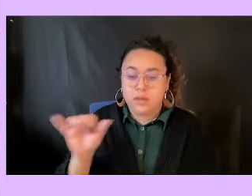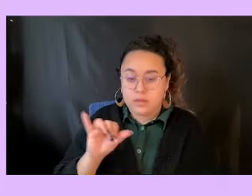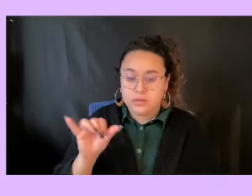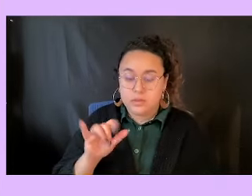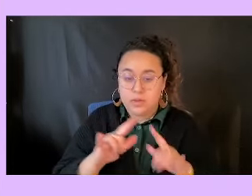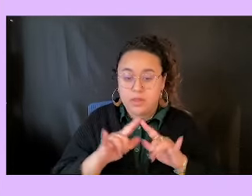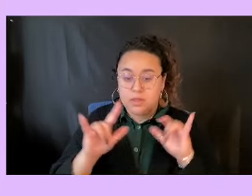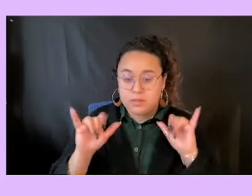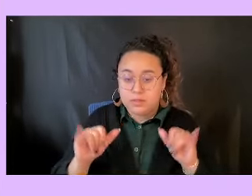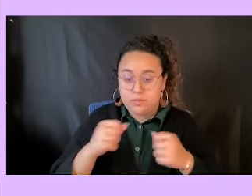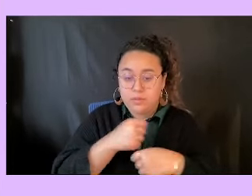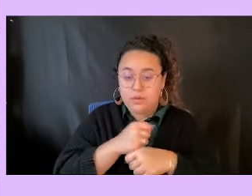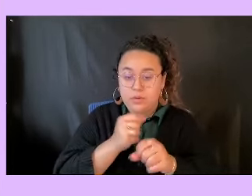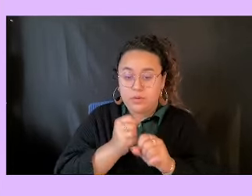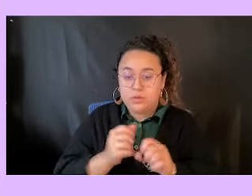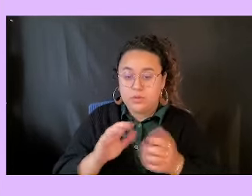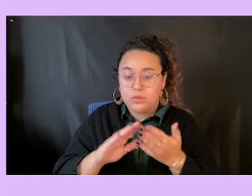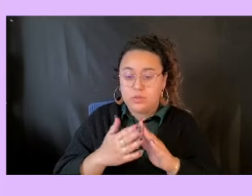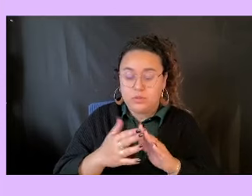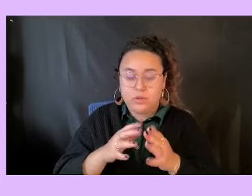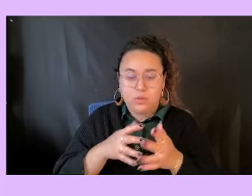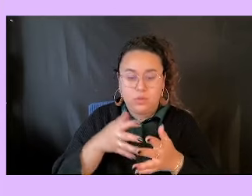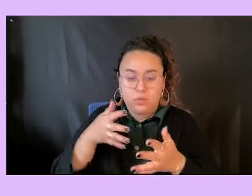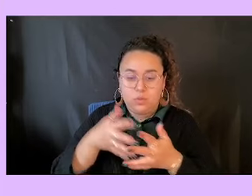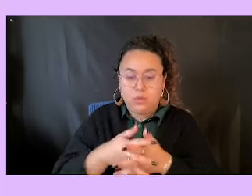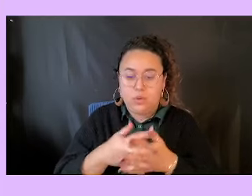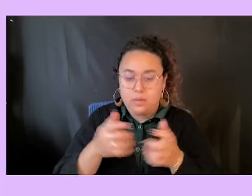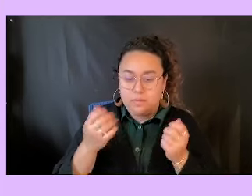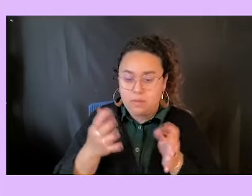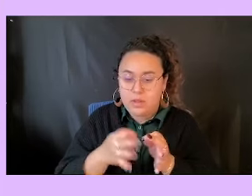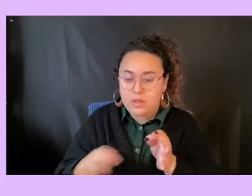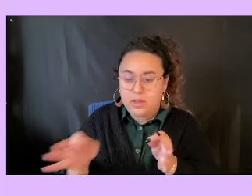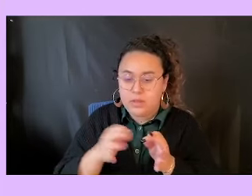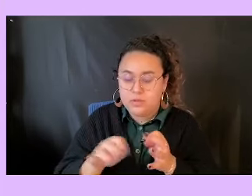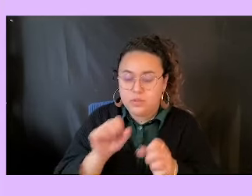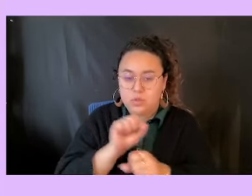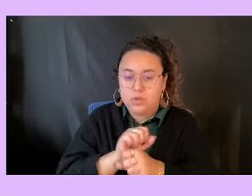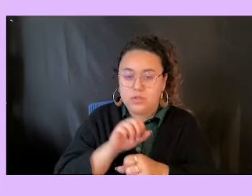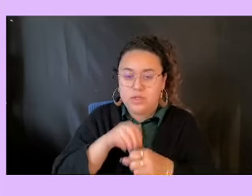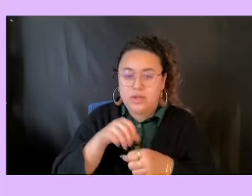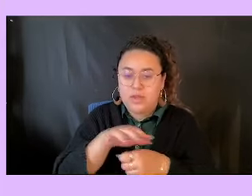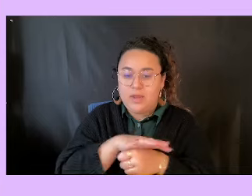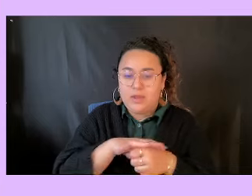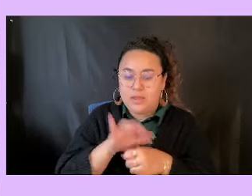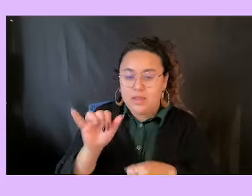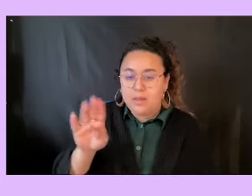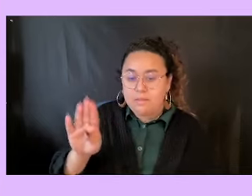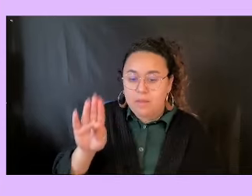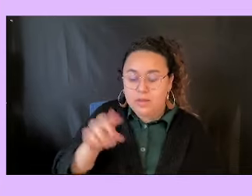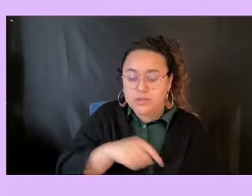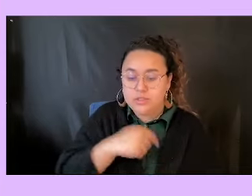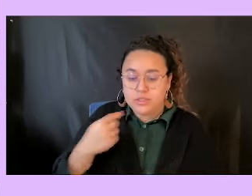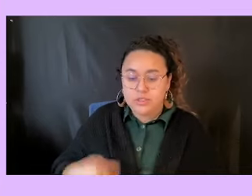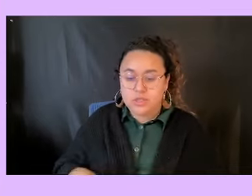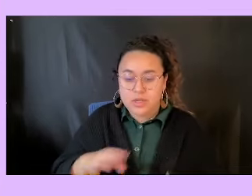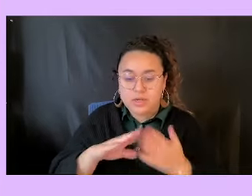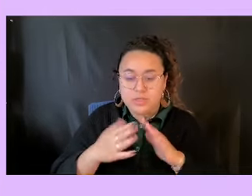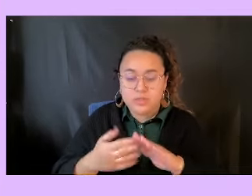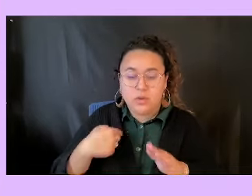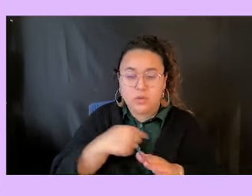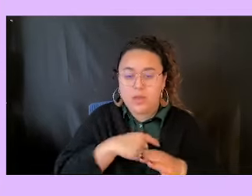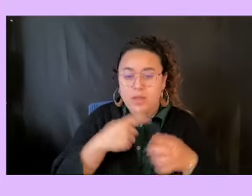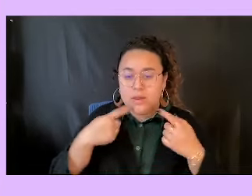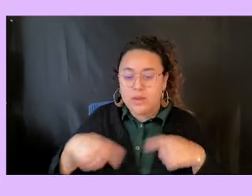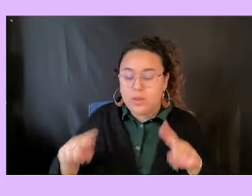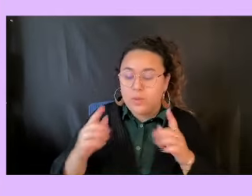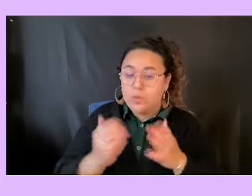time, producing community-rooted multilingual works in neighborhoods like Boston Chinatown, we announced a new season full of